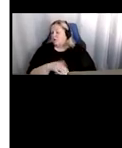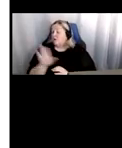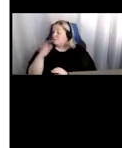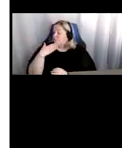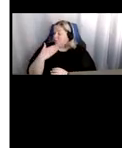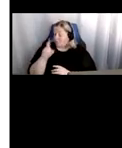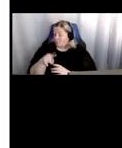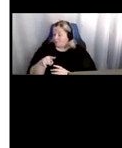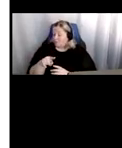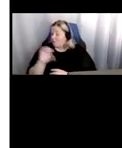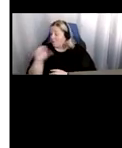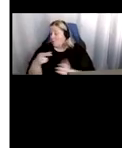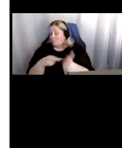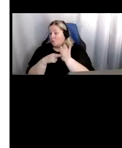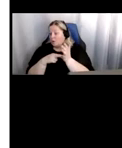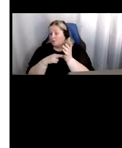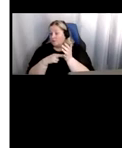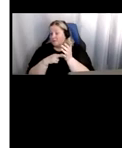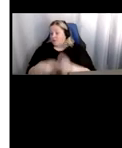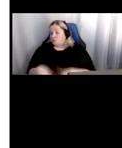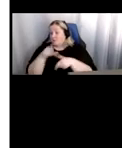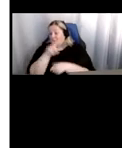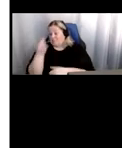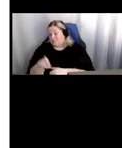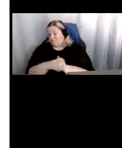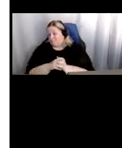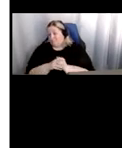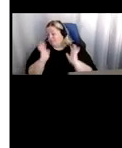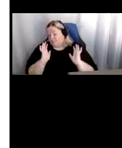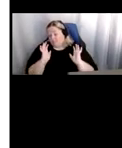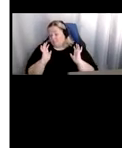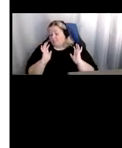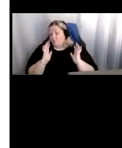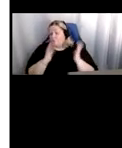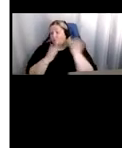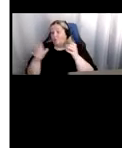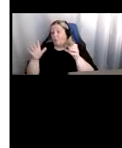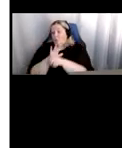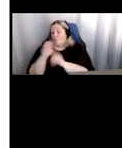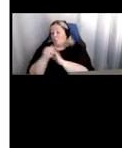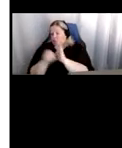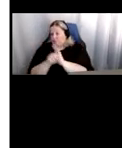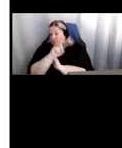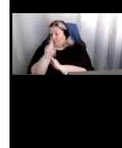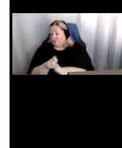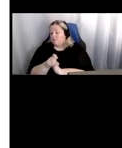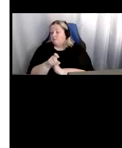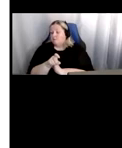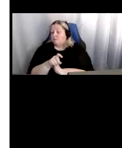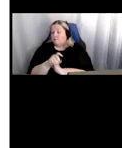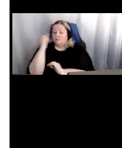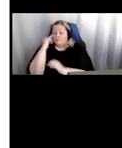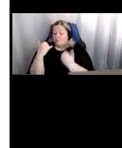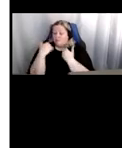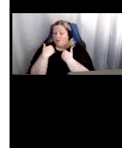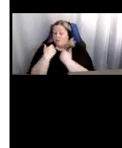Yeah, the only requirements are that you live in the state of Texas. So we service the entire state of Texas. And if you have a loved